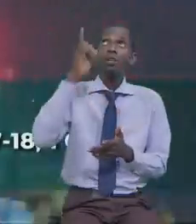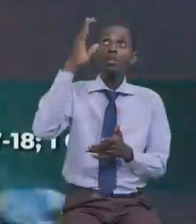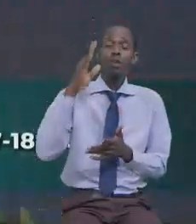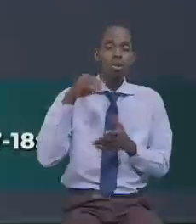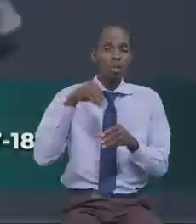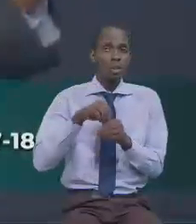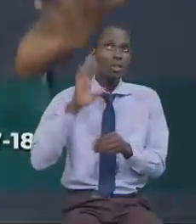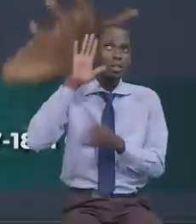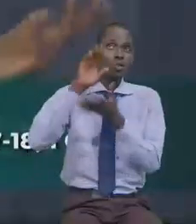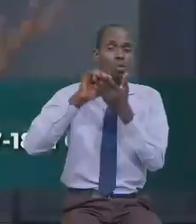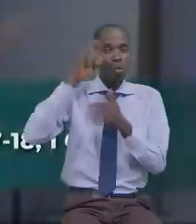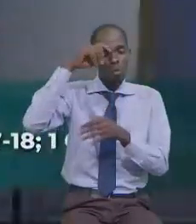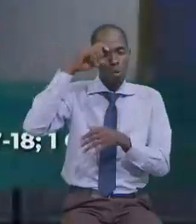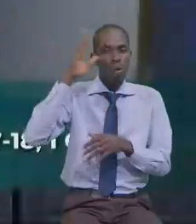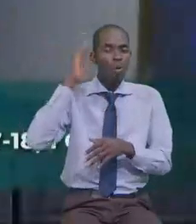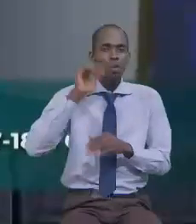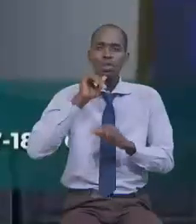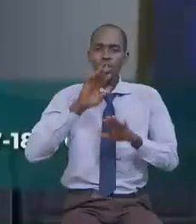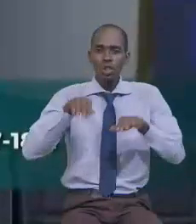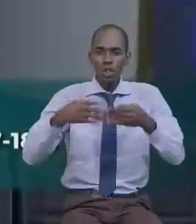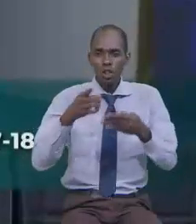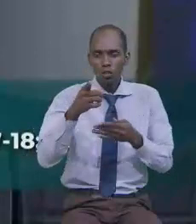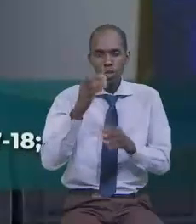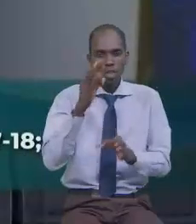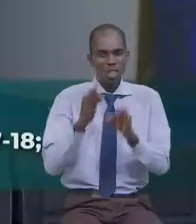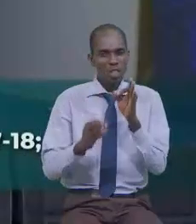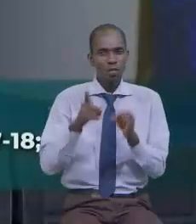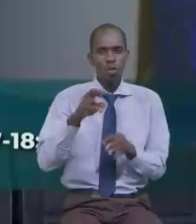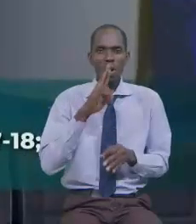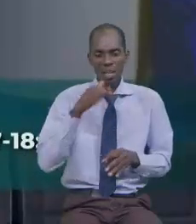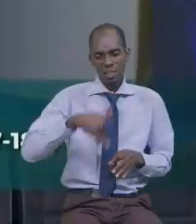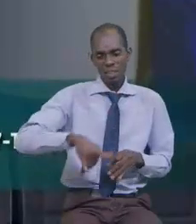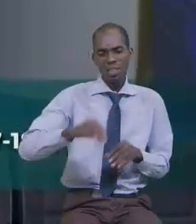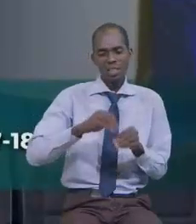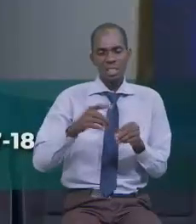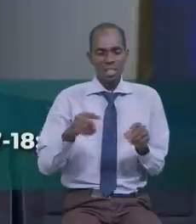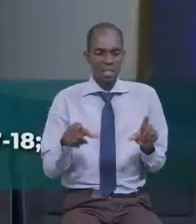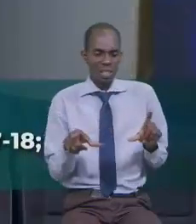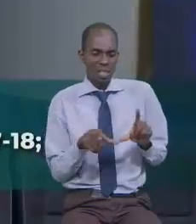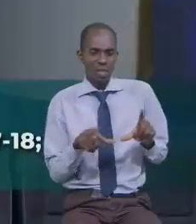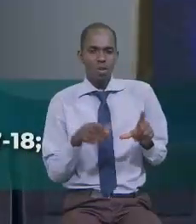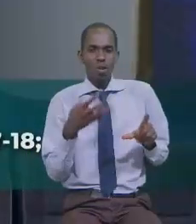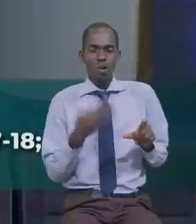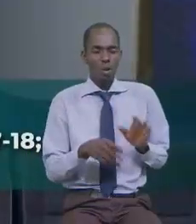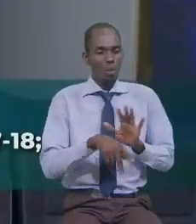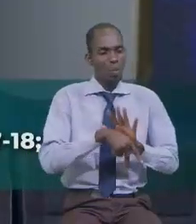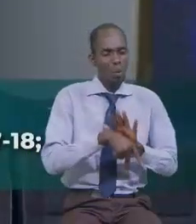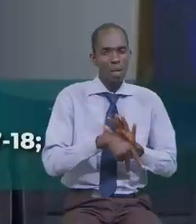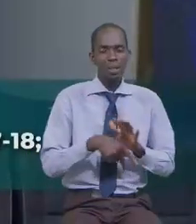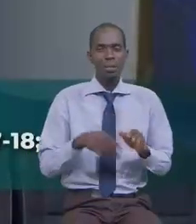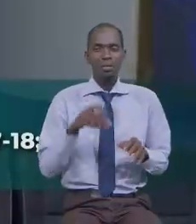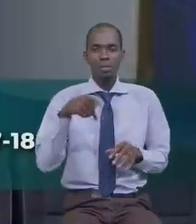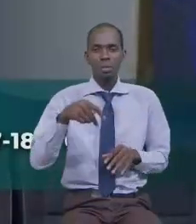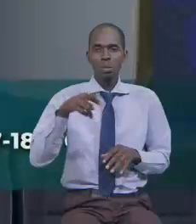you are primary one, if you are kindergarten, in the Christian faith, in the Christian